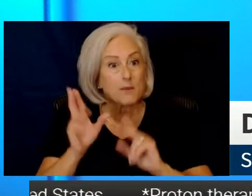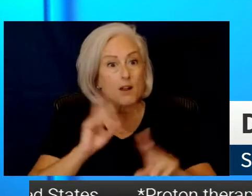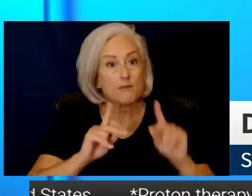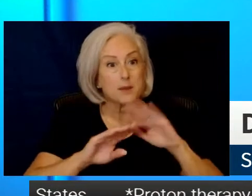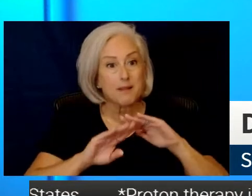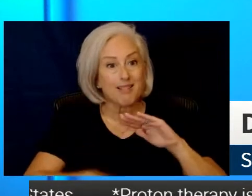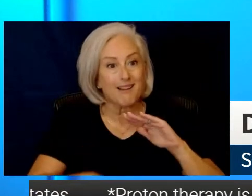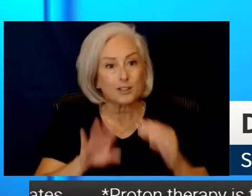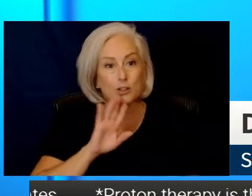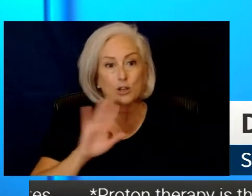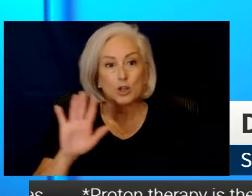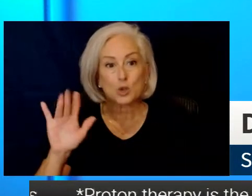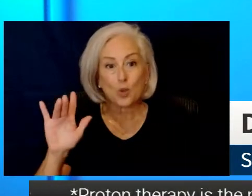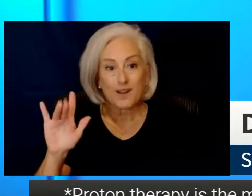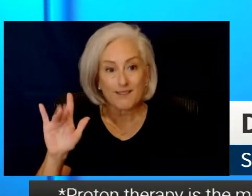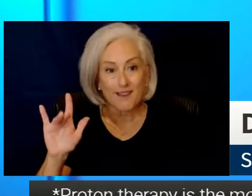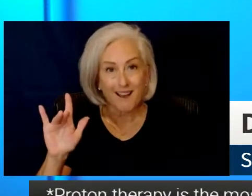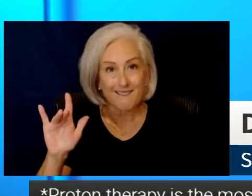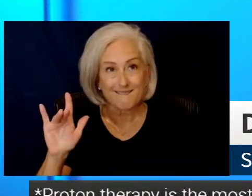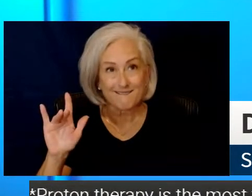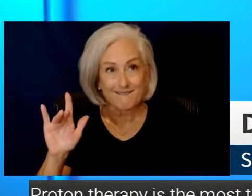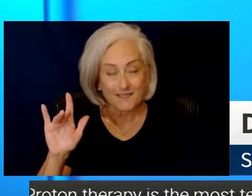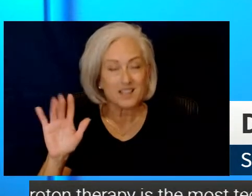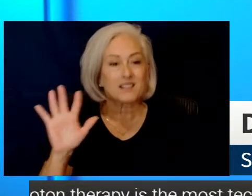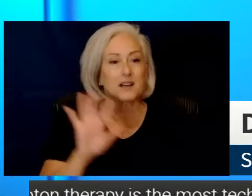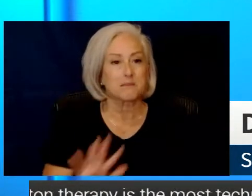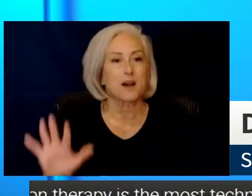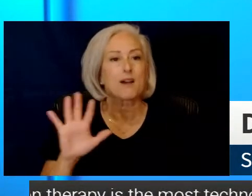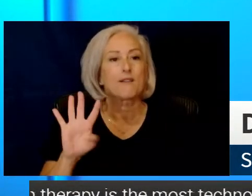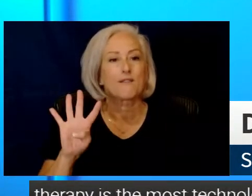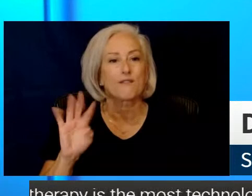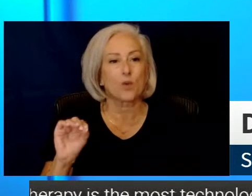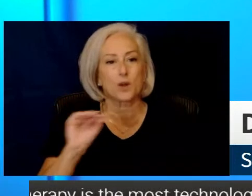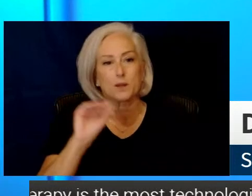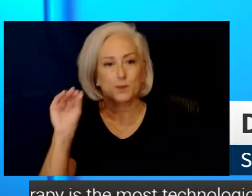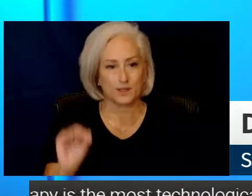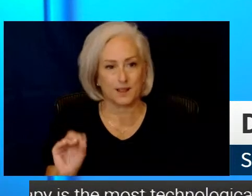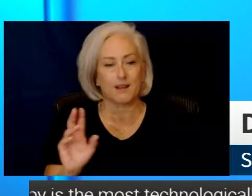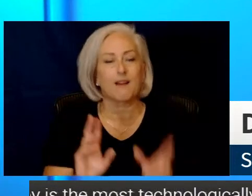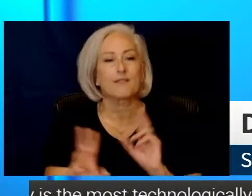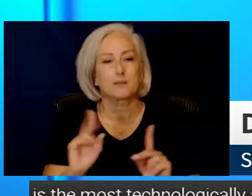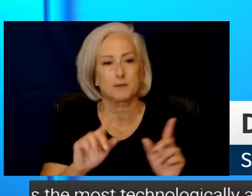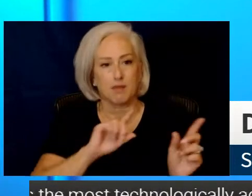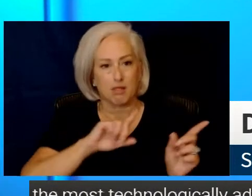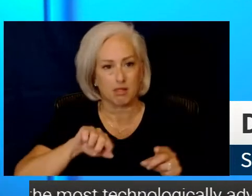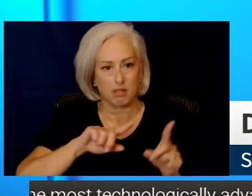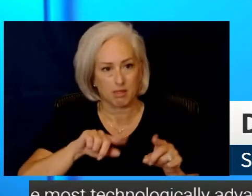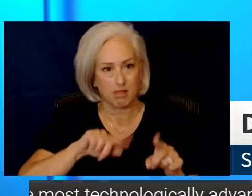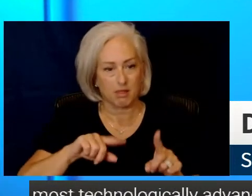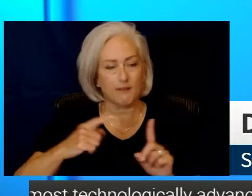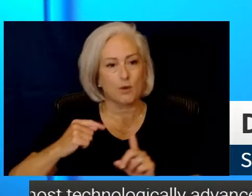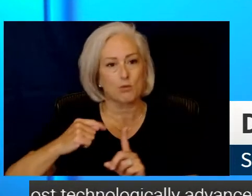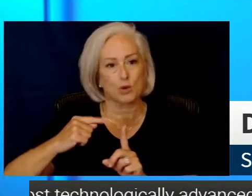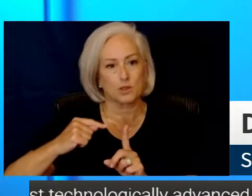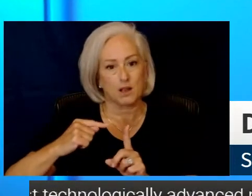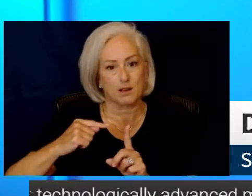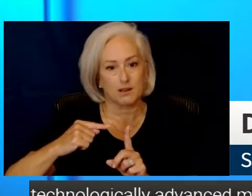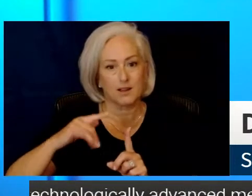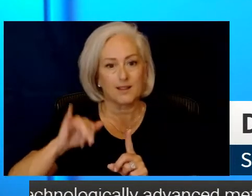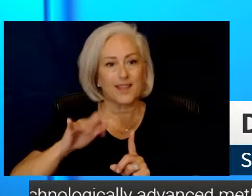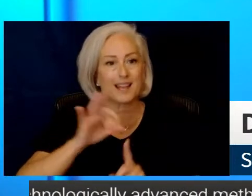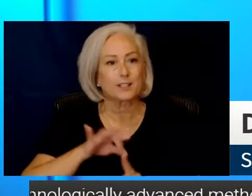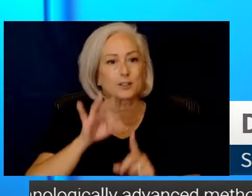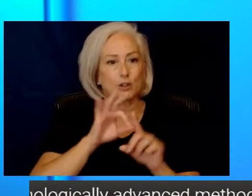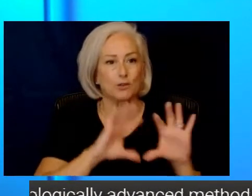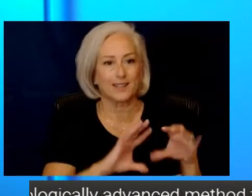care to. I think it's around 40% of the patients. And so here again, I think that's a unique patient population. When we think